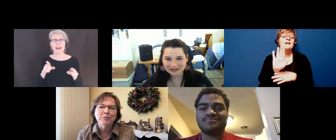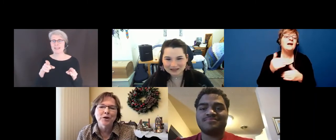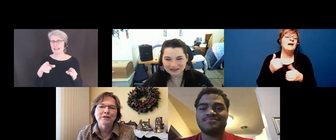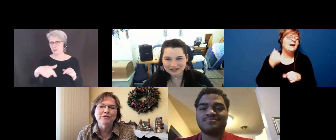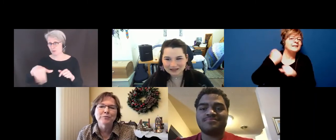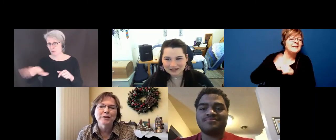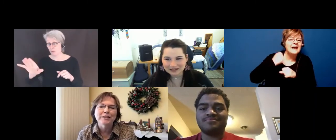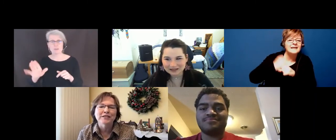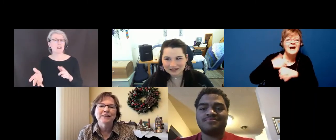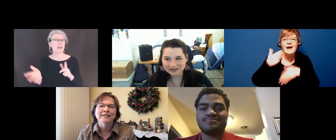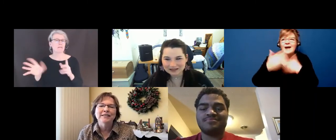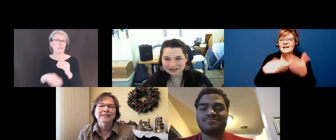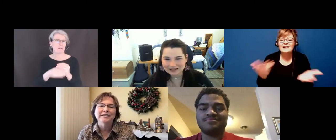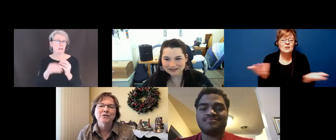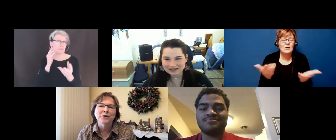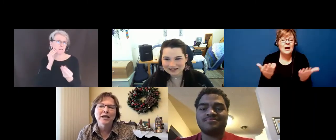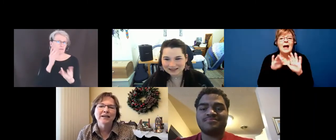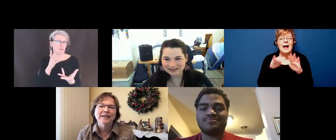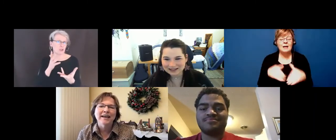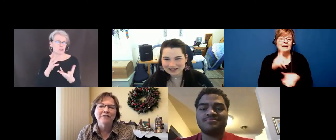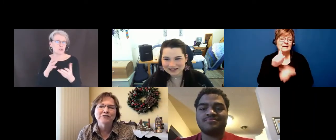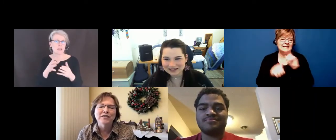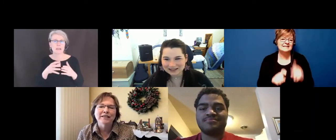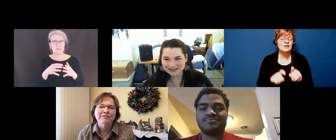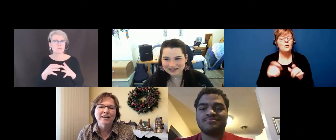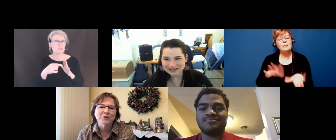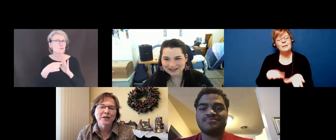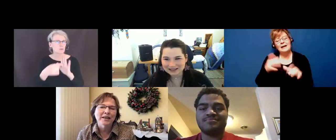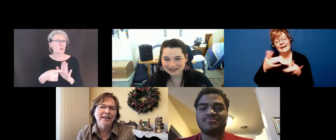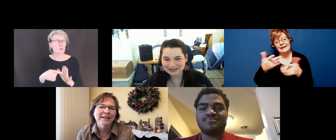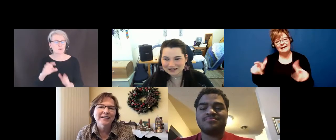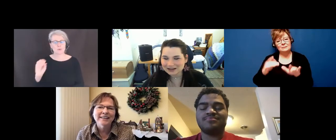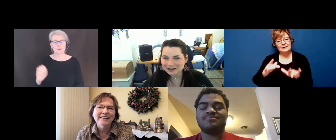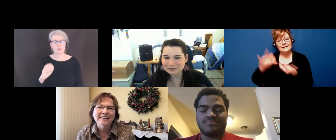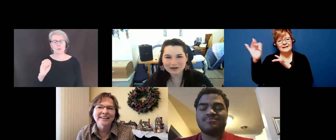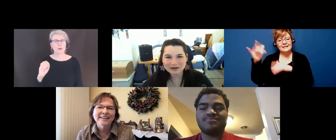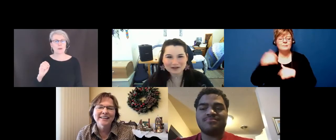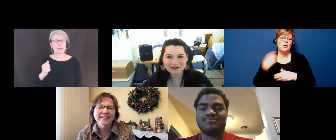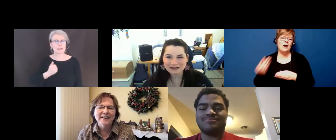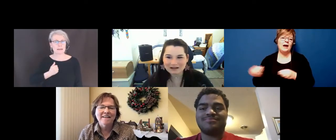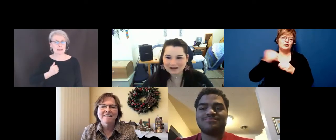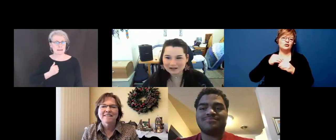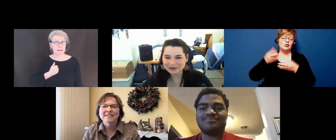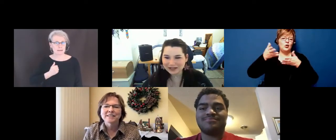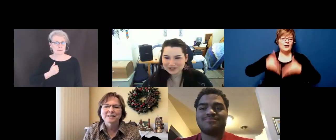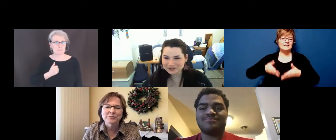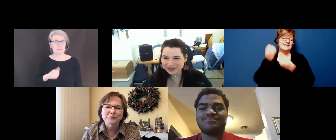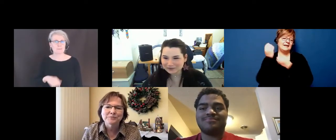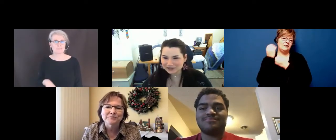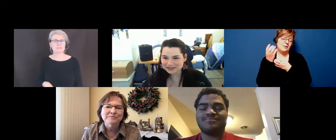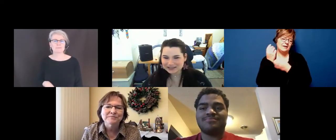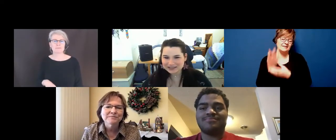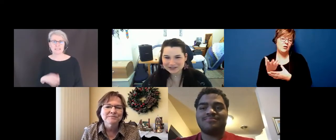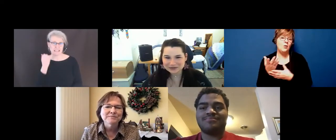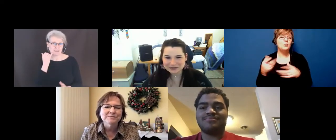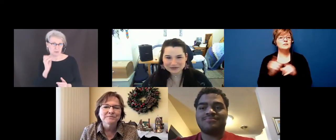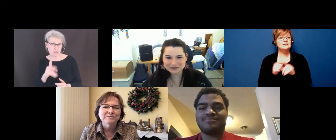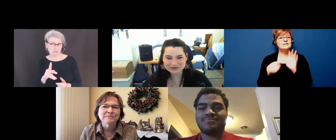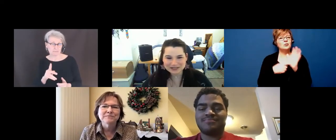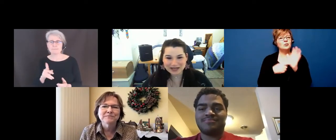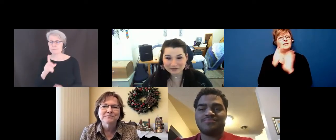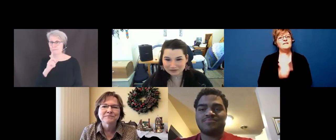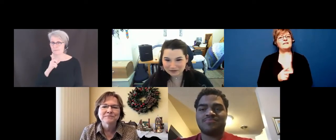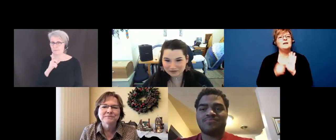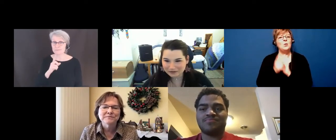little bit more information and lead into O Canada after that, if that's okay. Not a problem at all. Okay, Drake. Well, it's nice